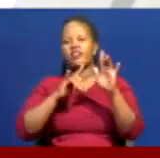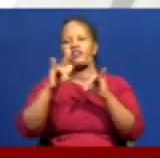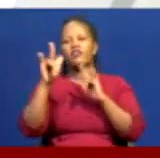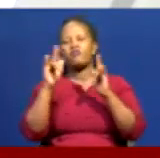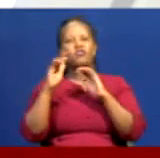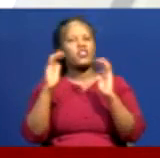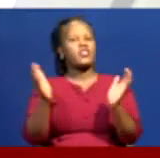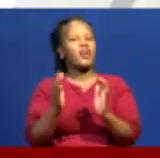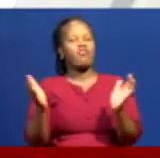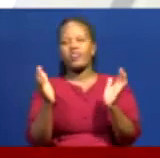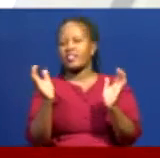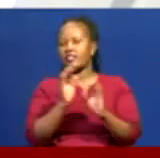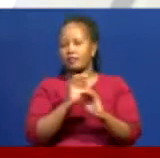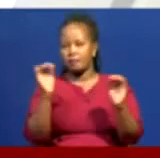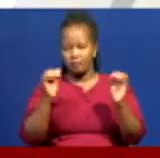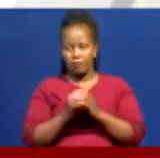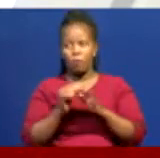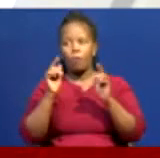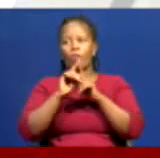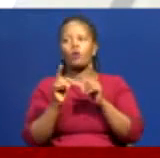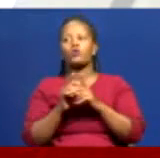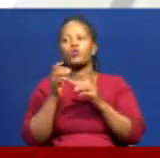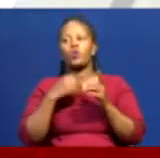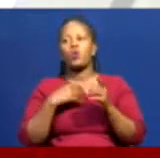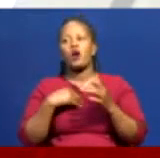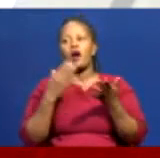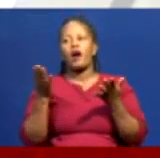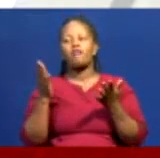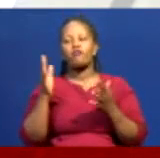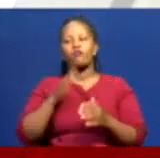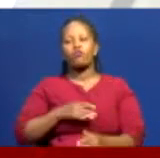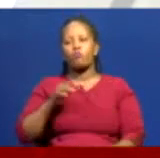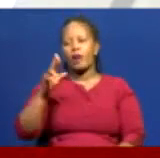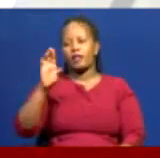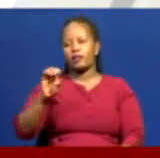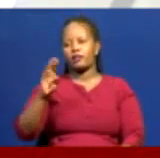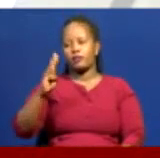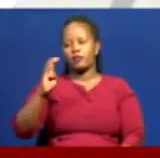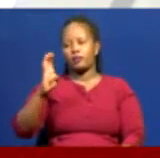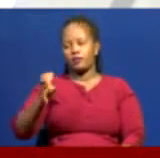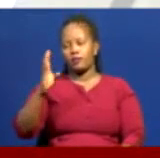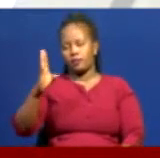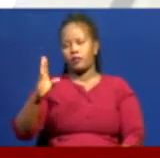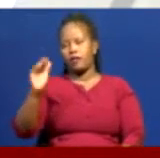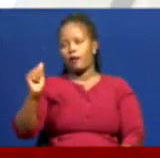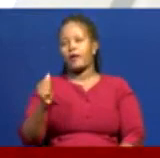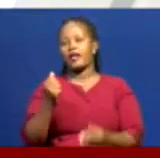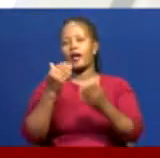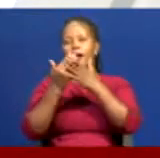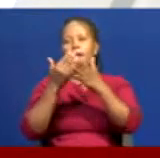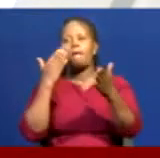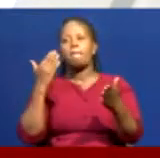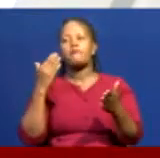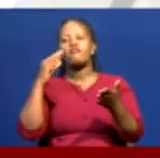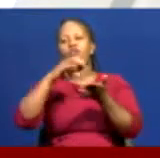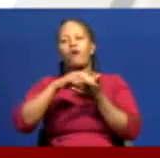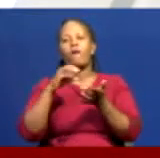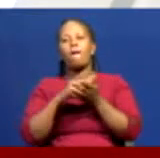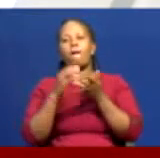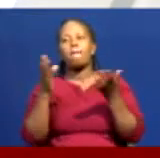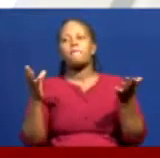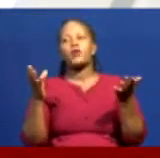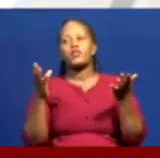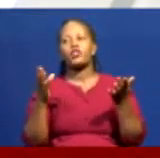and Diaspora Affairs. We also have Miss Rebecca Miano, who initially held the